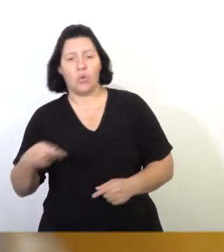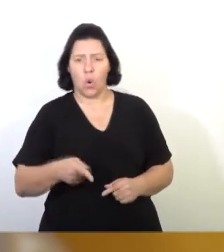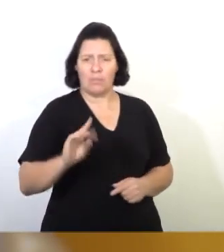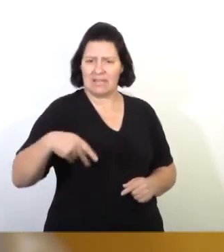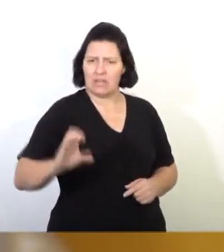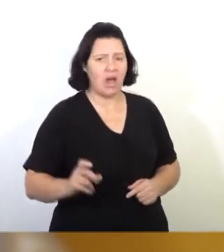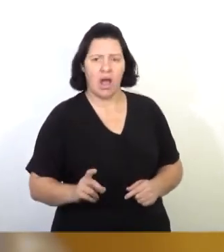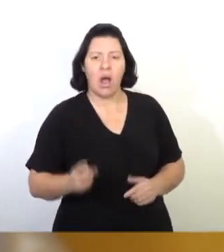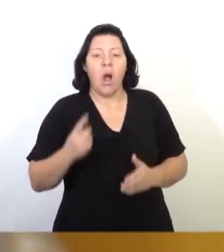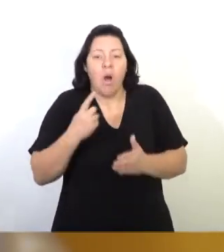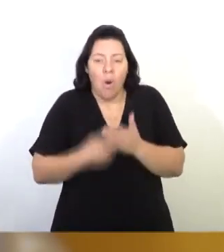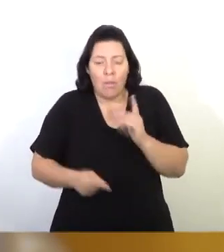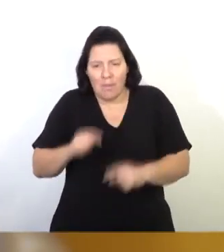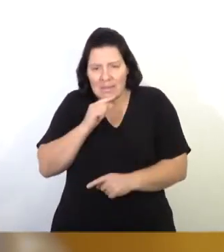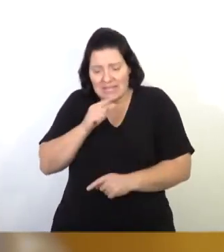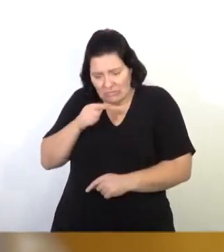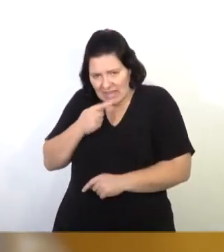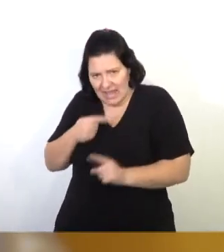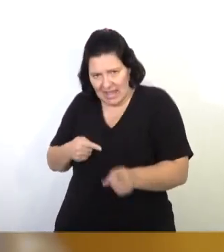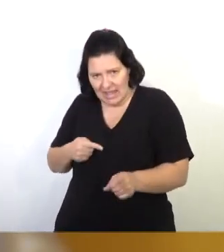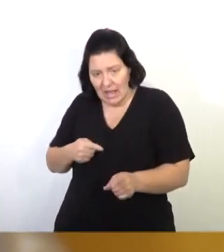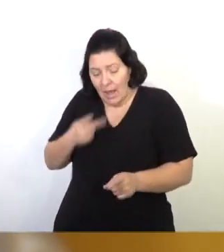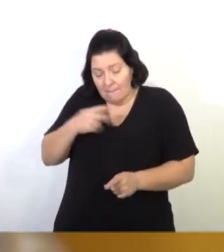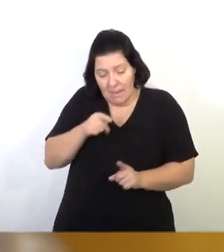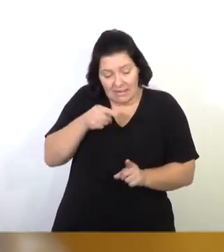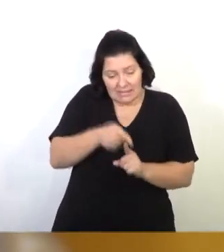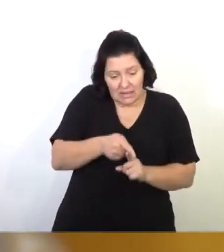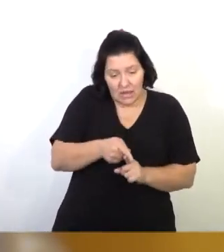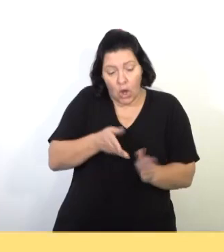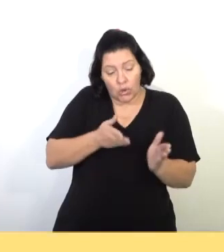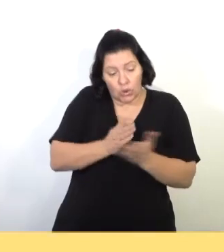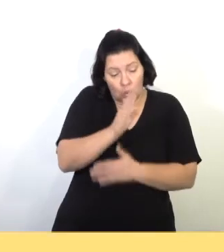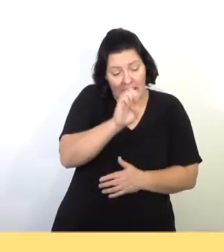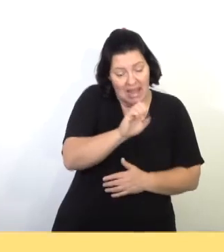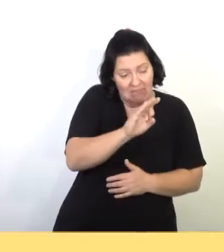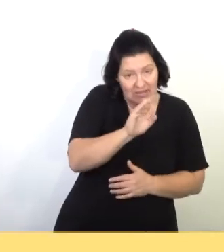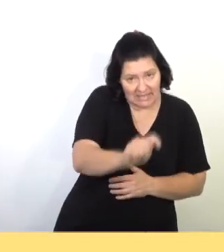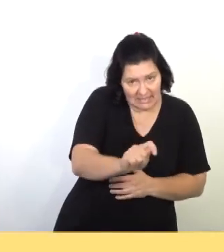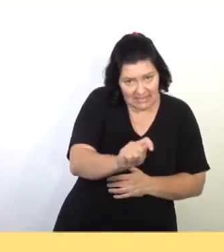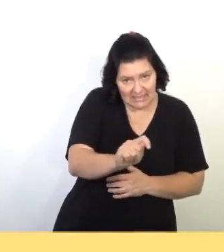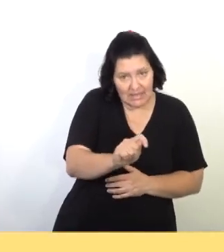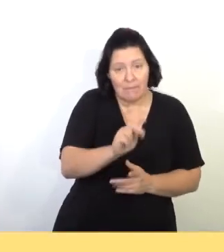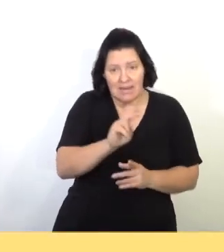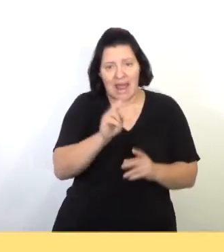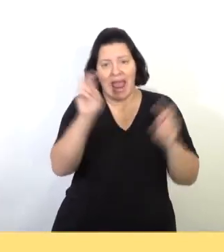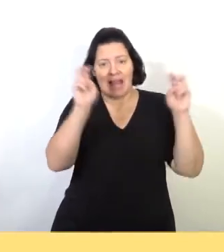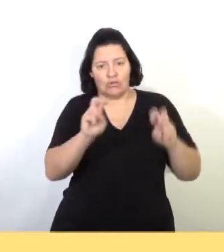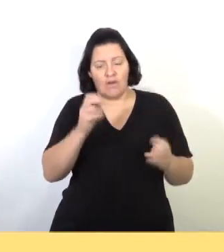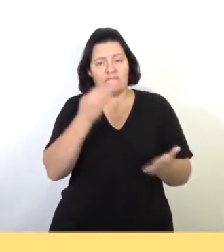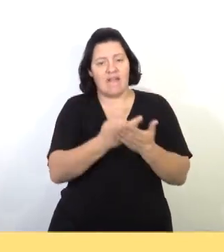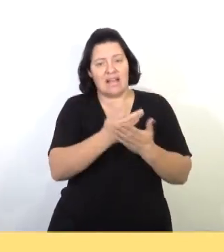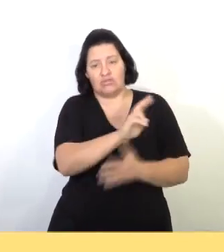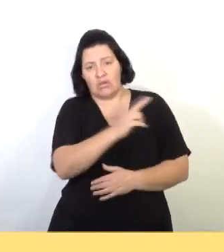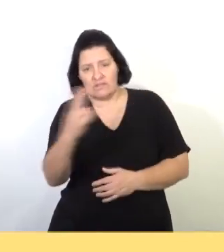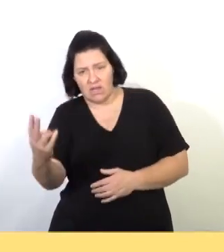cash journal. You have to be able to tell. If the payment is via EFT, which is your electronic